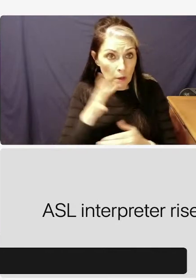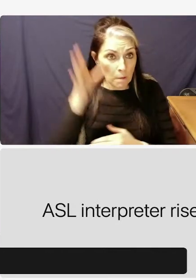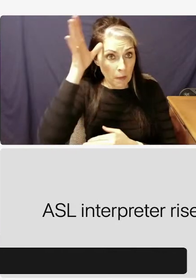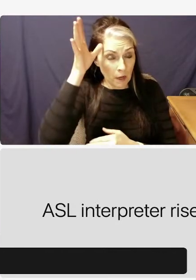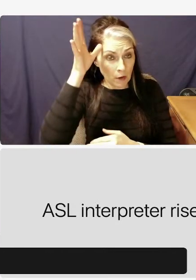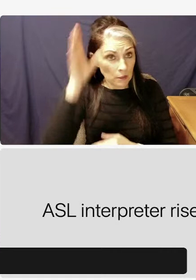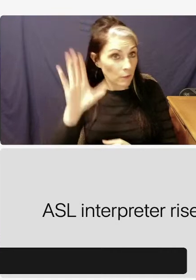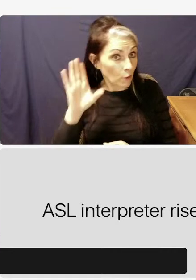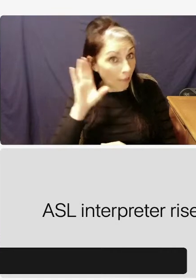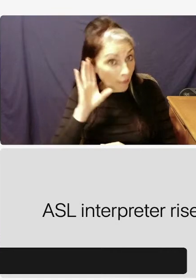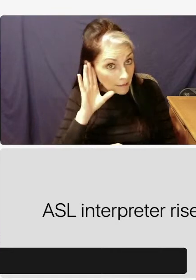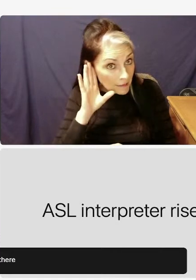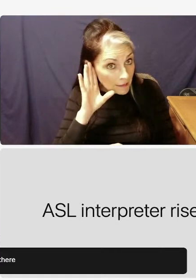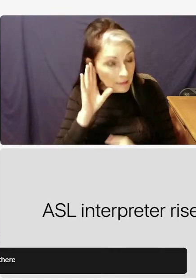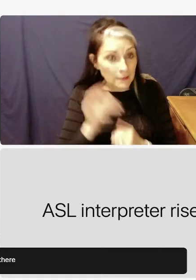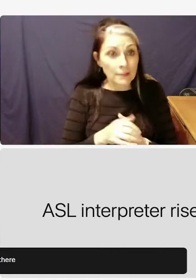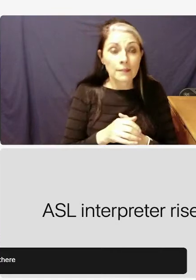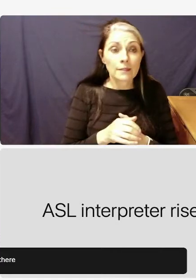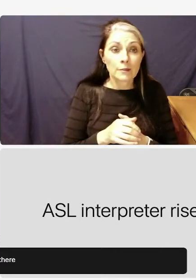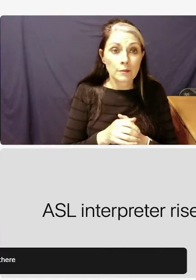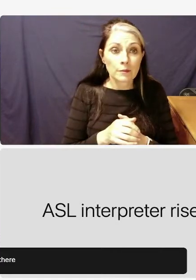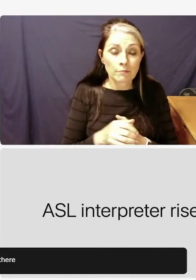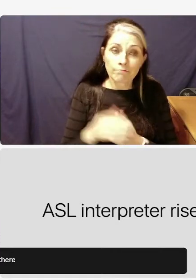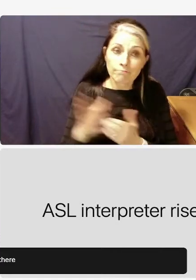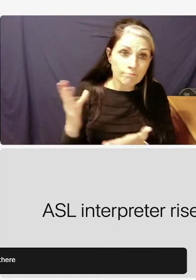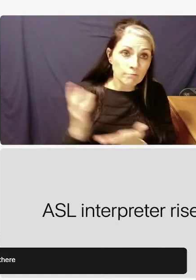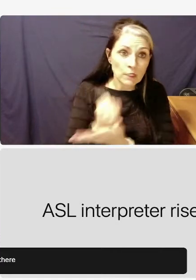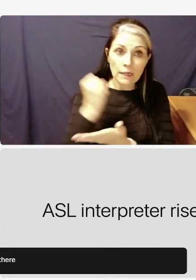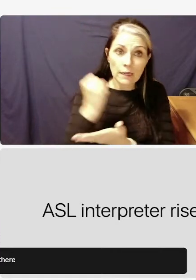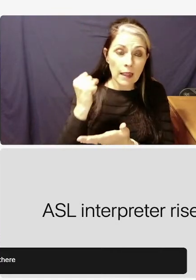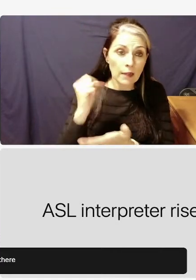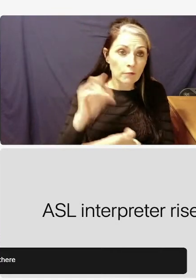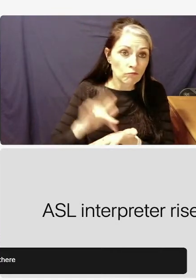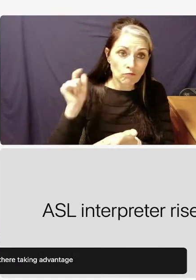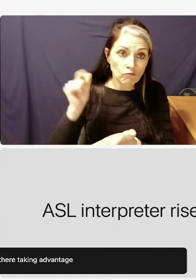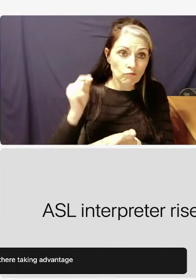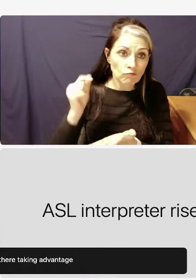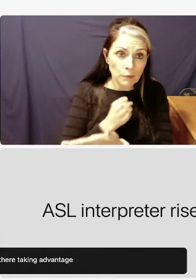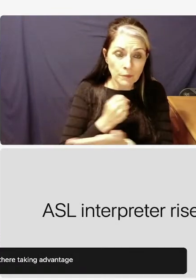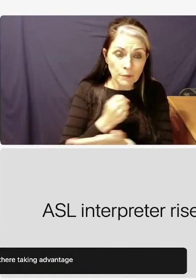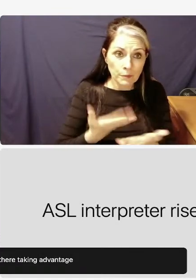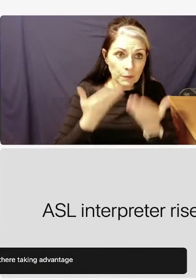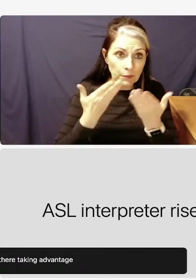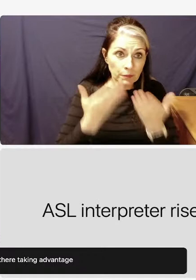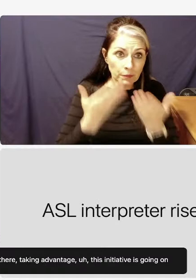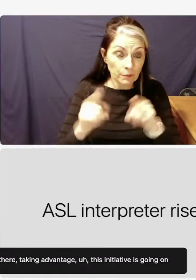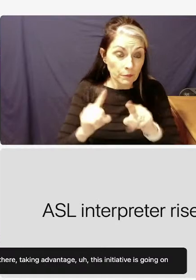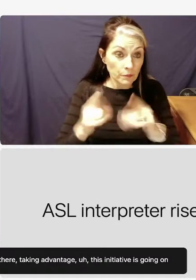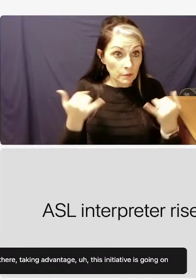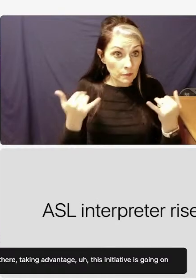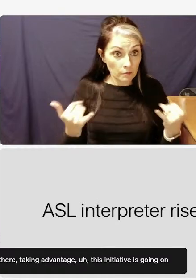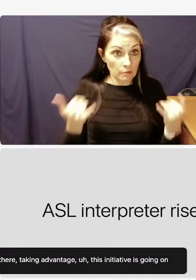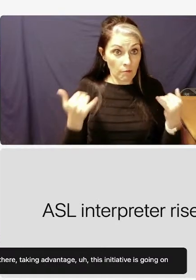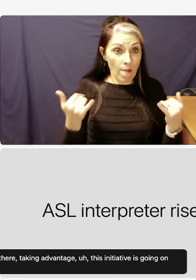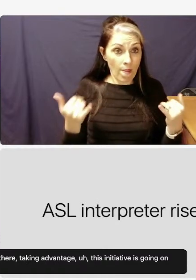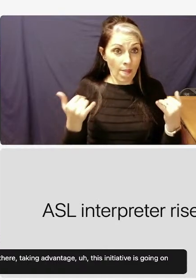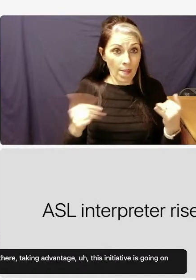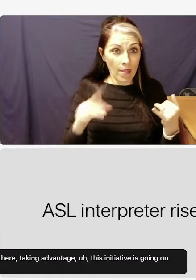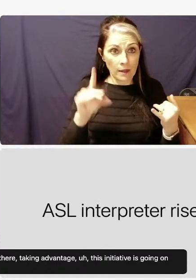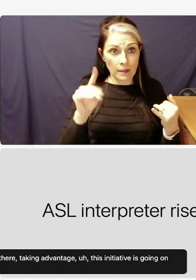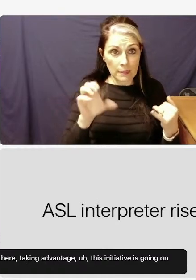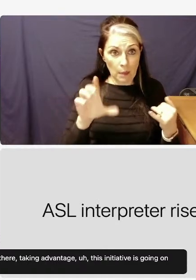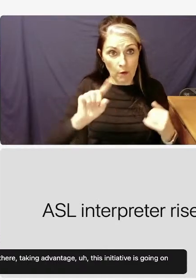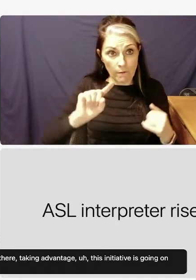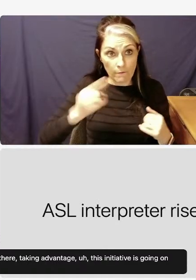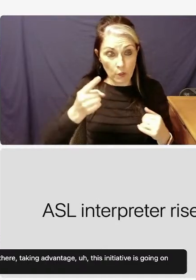if you're listening out there uh taking advantage uh this initiative is going on now i started december 1st